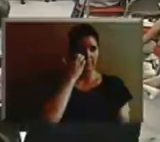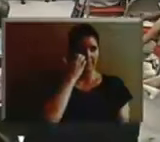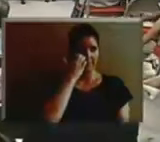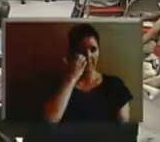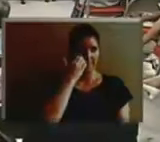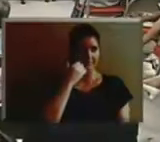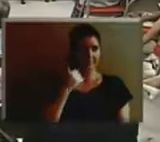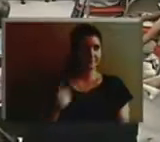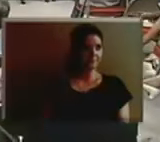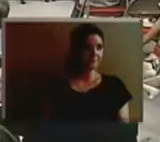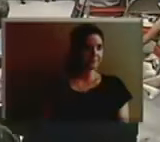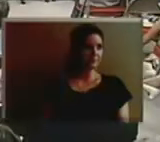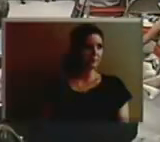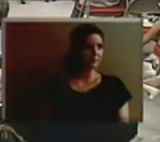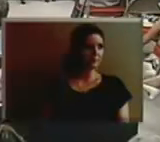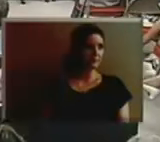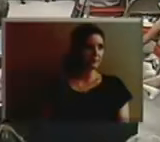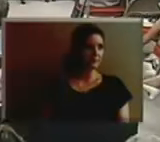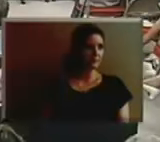Okay.